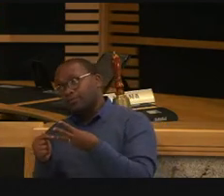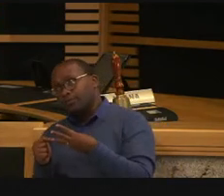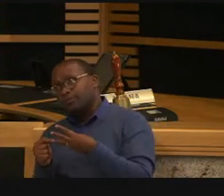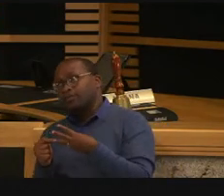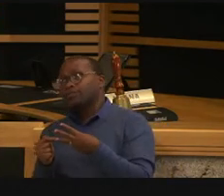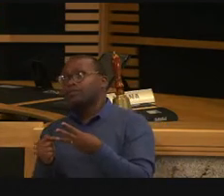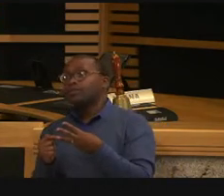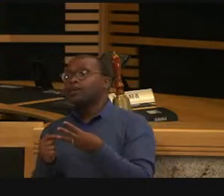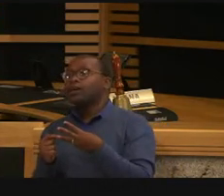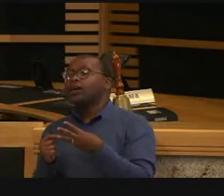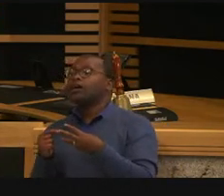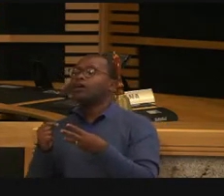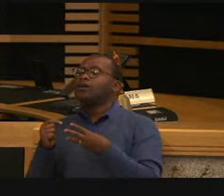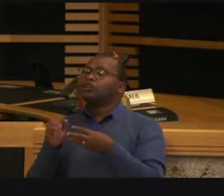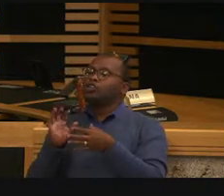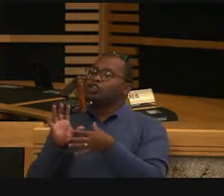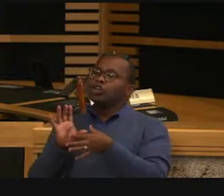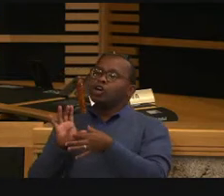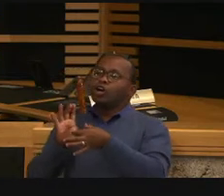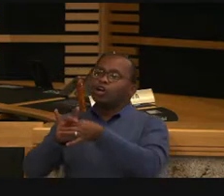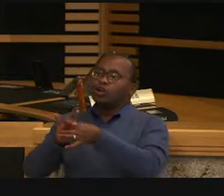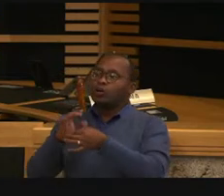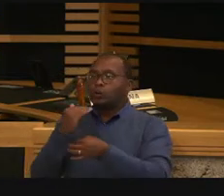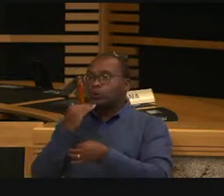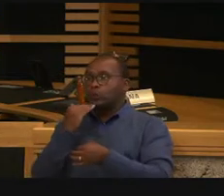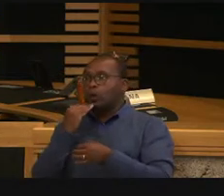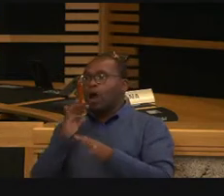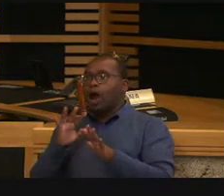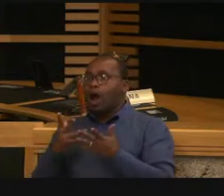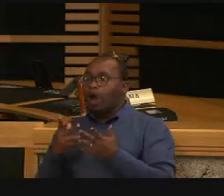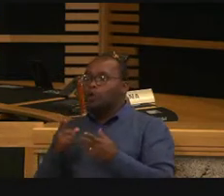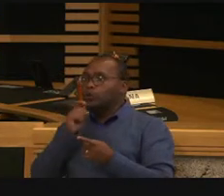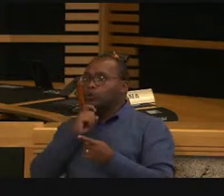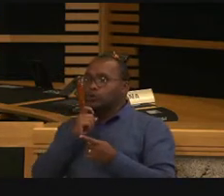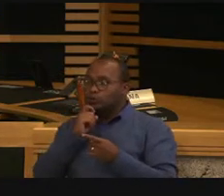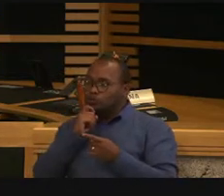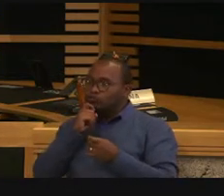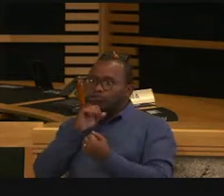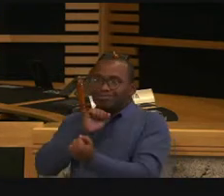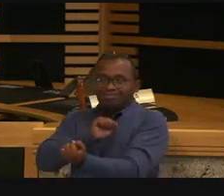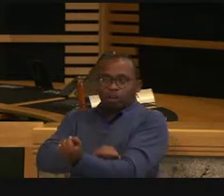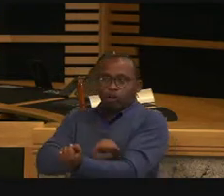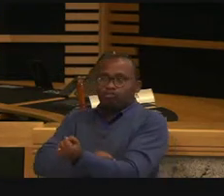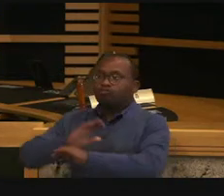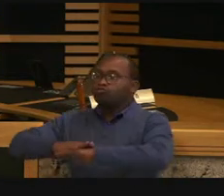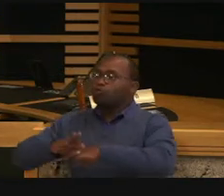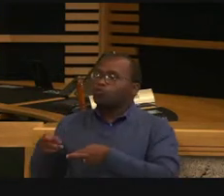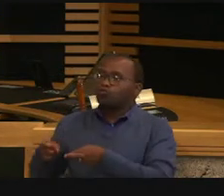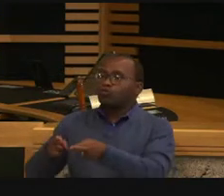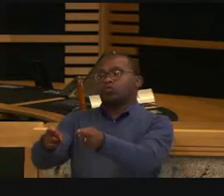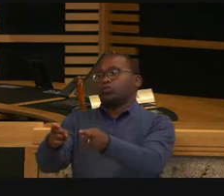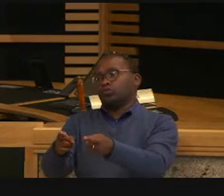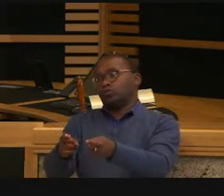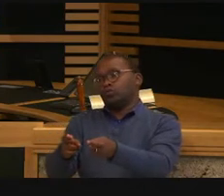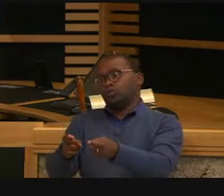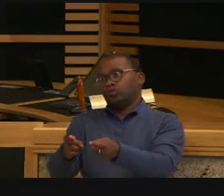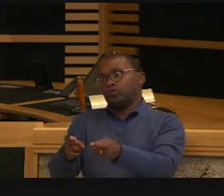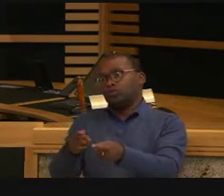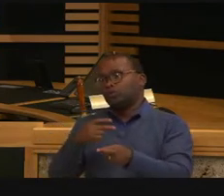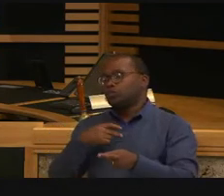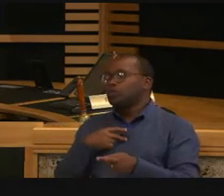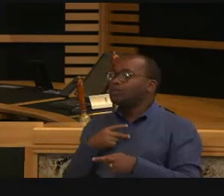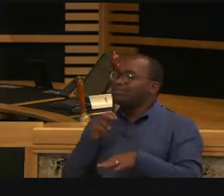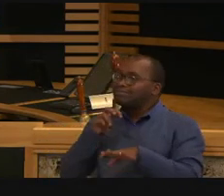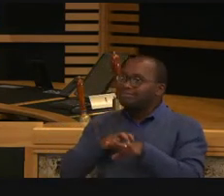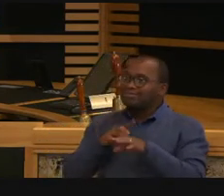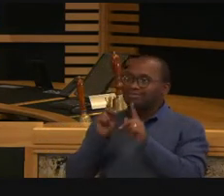transport safety engaging our freight industry. There must be also a teams going out and working together in